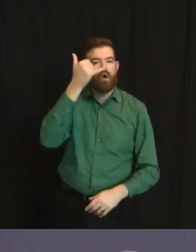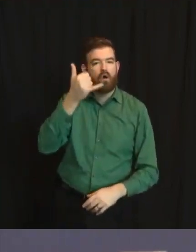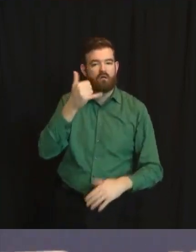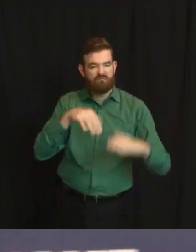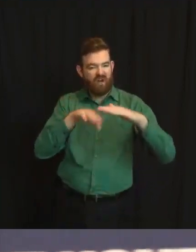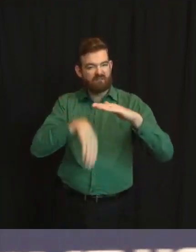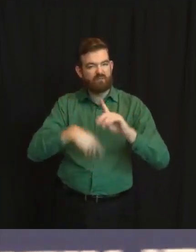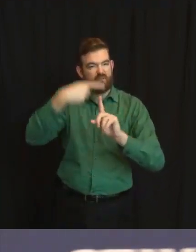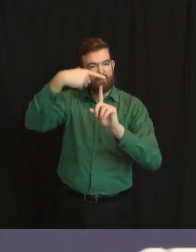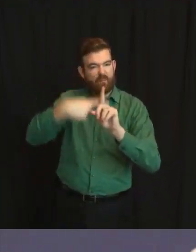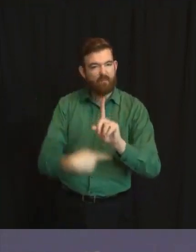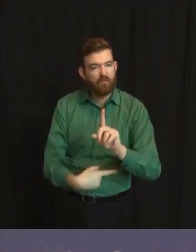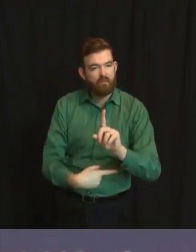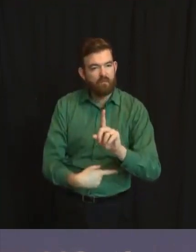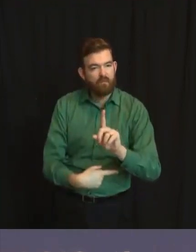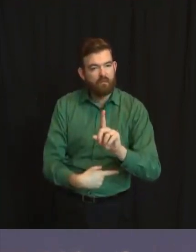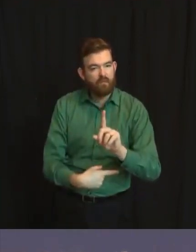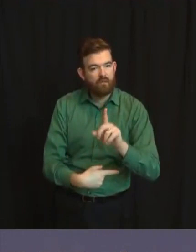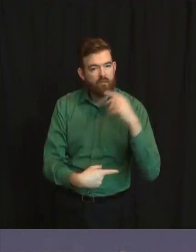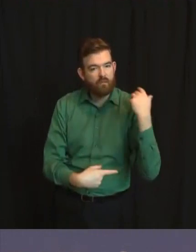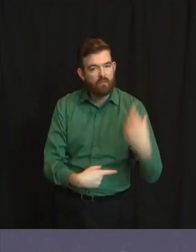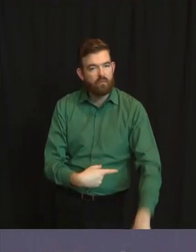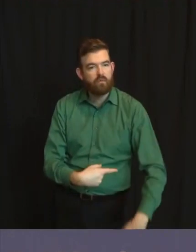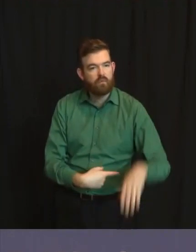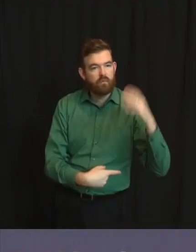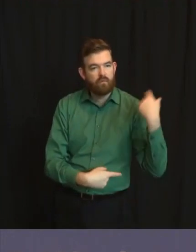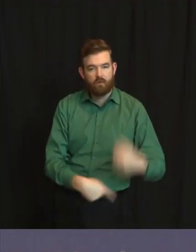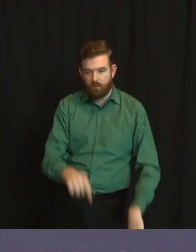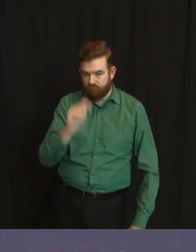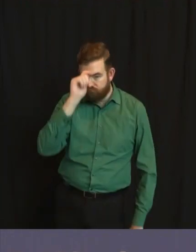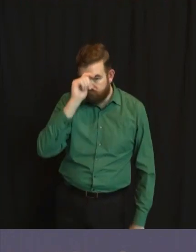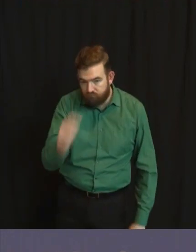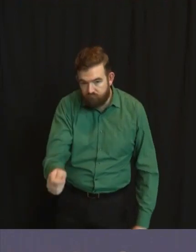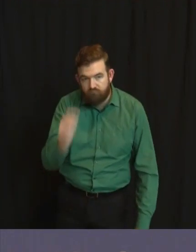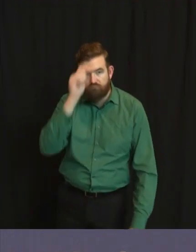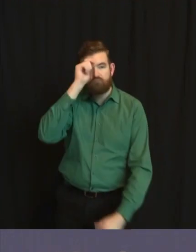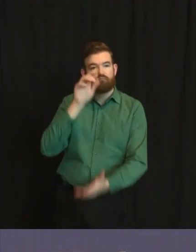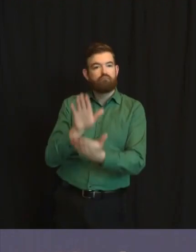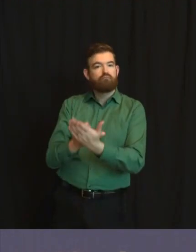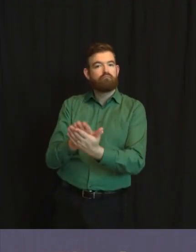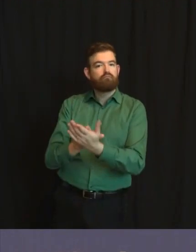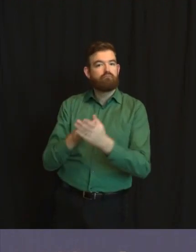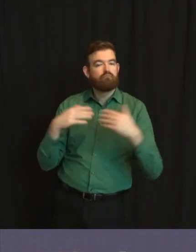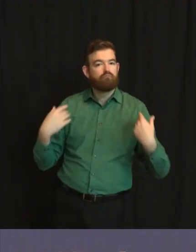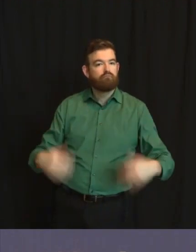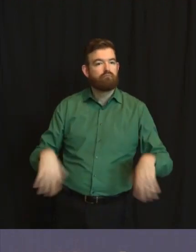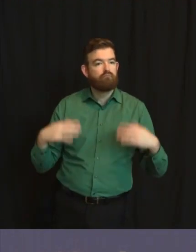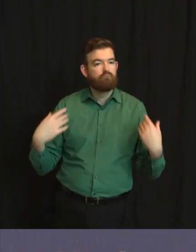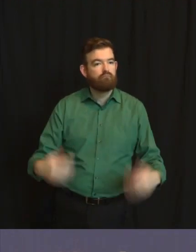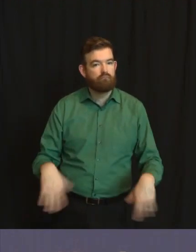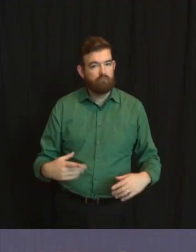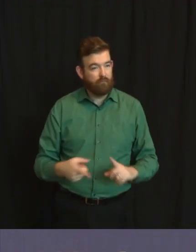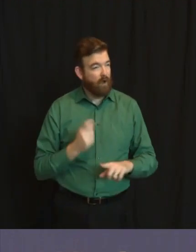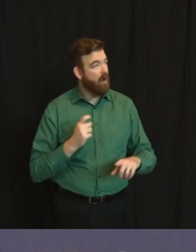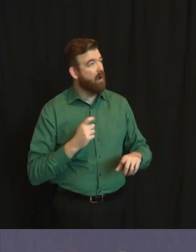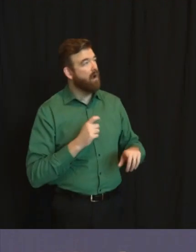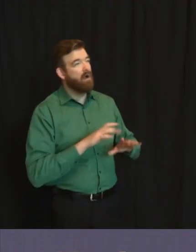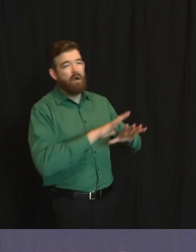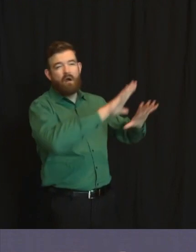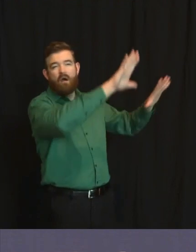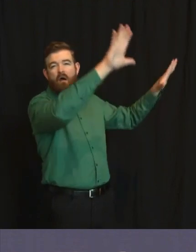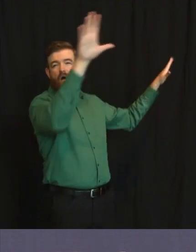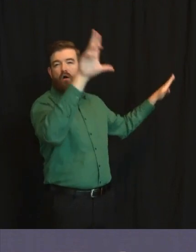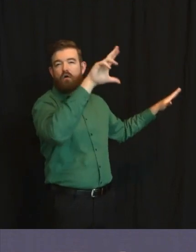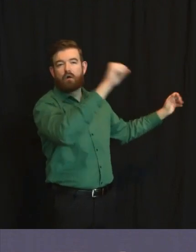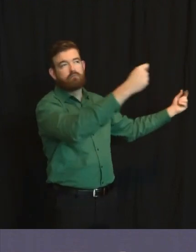Lord. Hats off to them and to everybody else who's come from near and far to help us out in our hour of